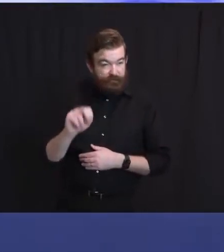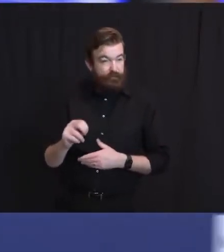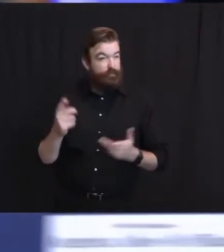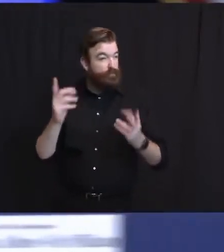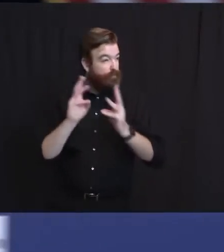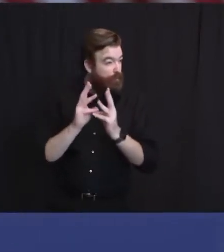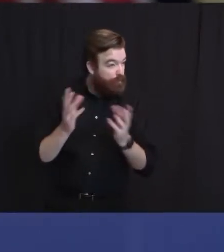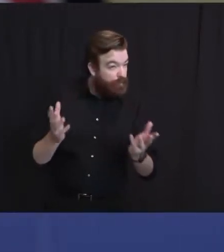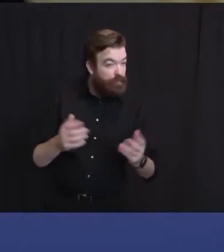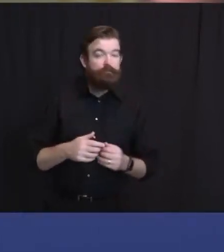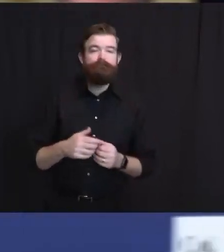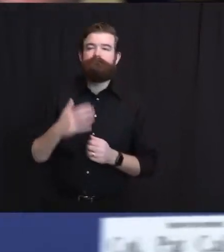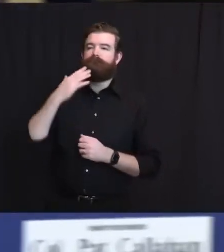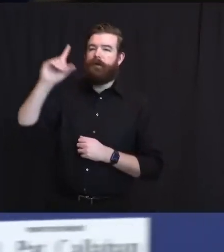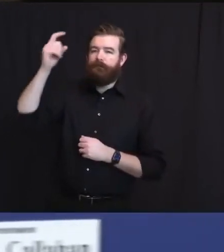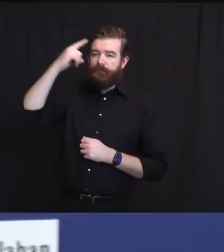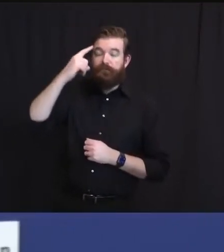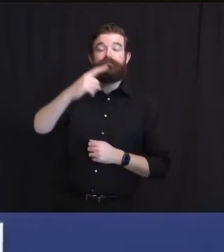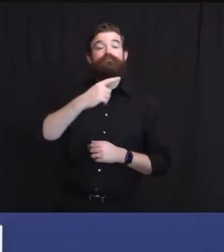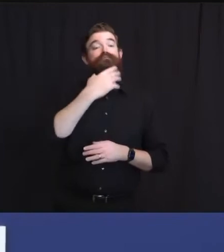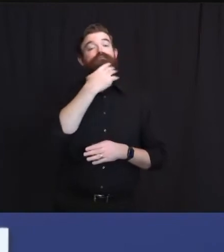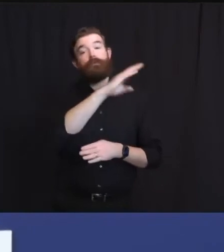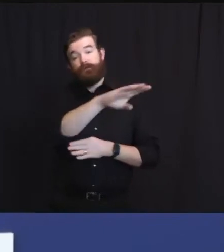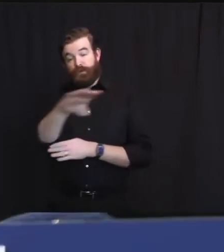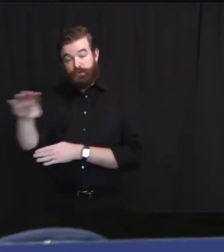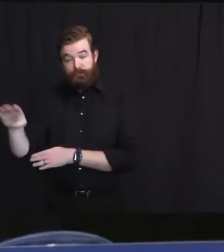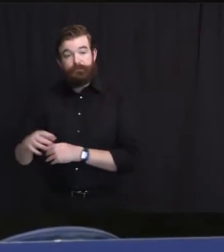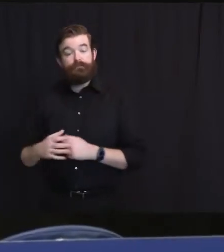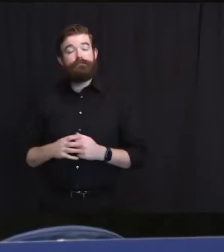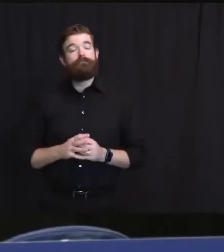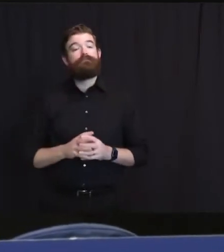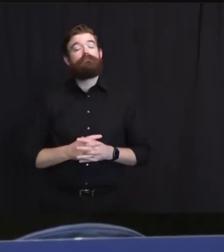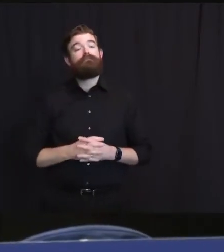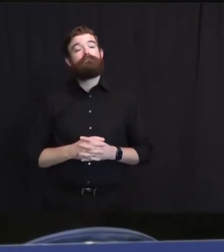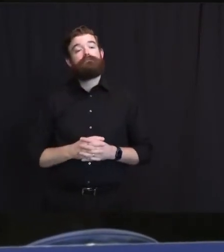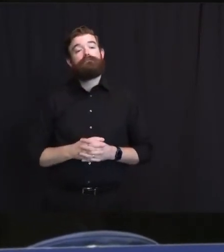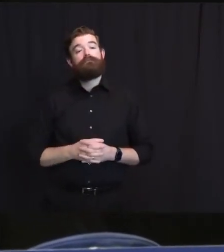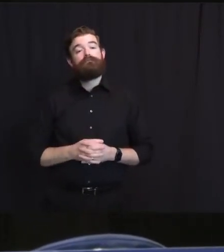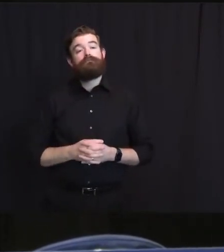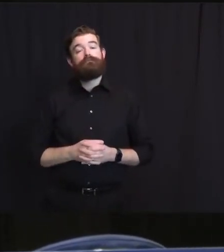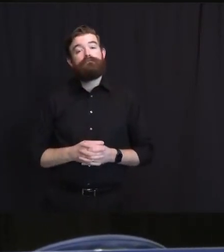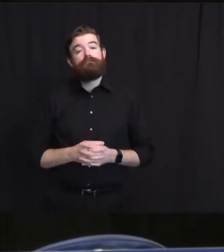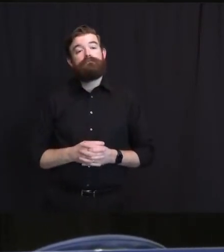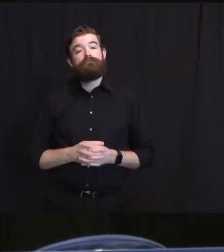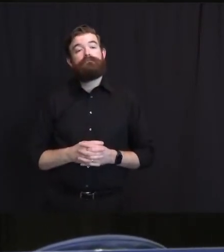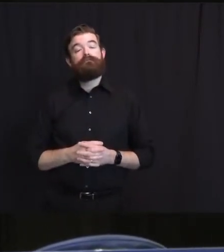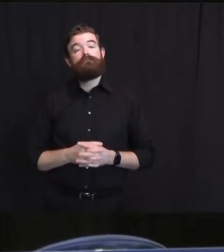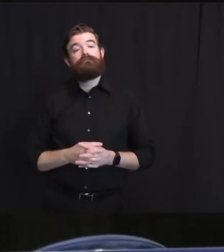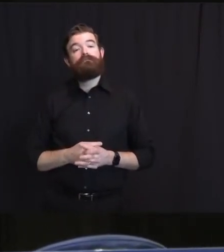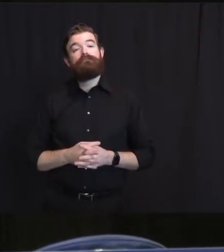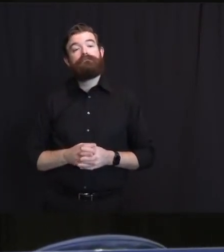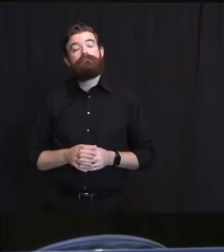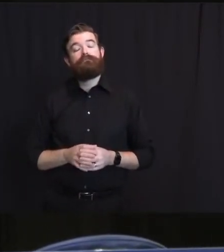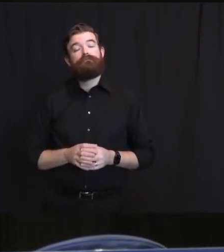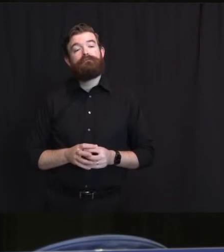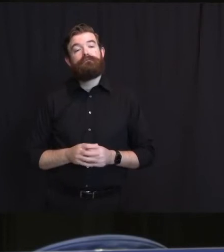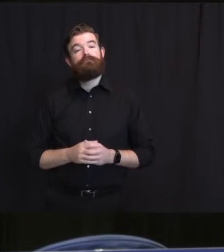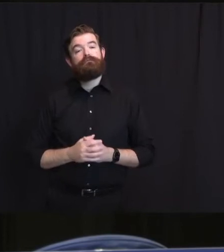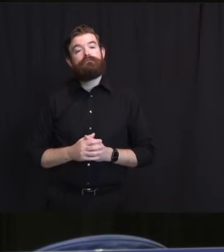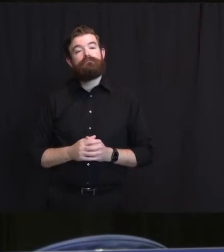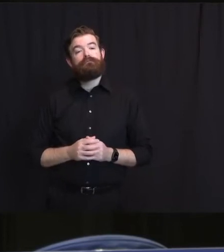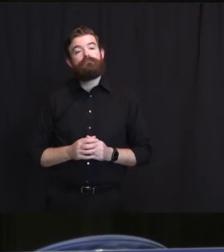you, Governor. Good afternoon. Good to have you here, Doc. With regards to executive order compliance, since we last met, there's been